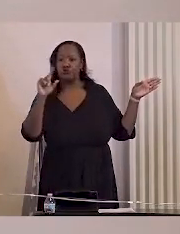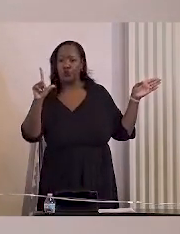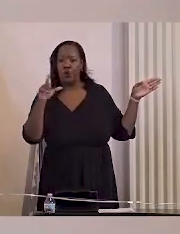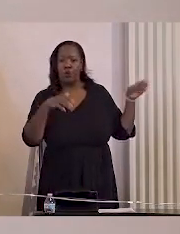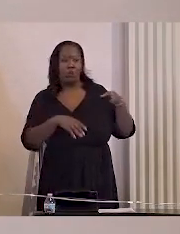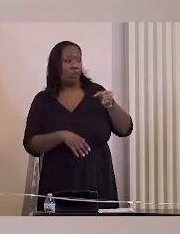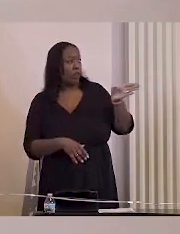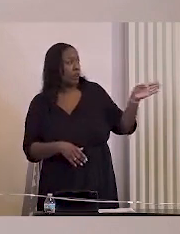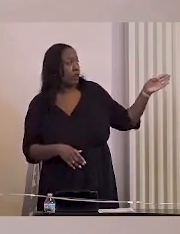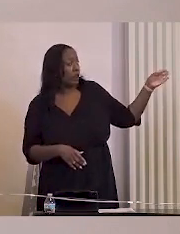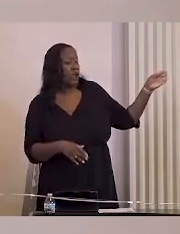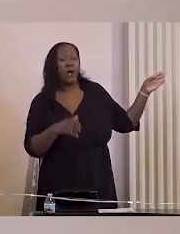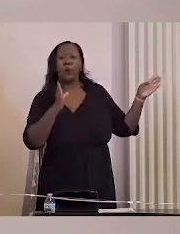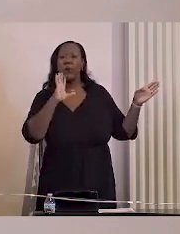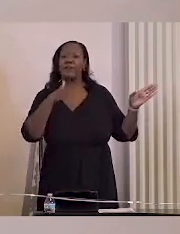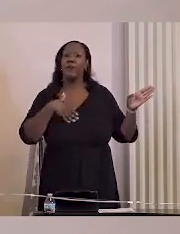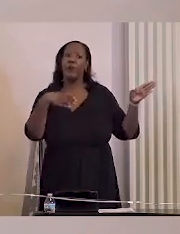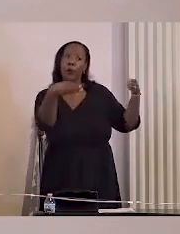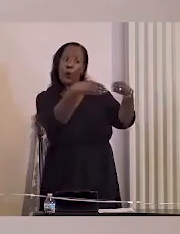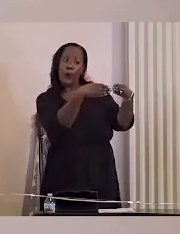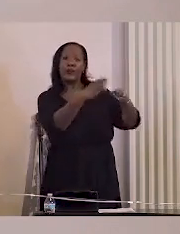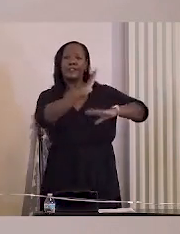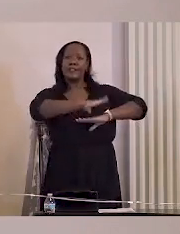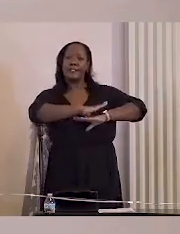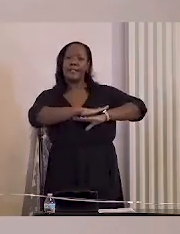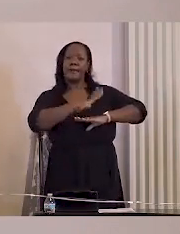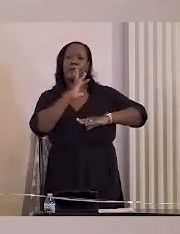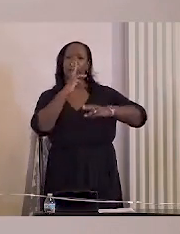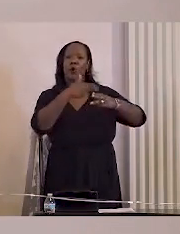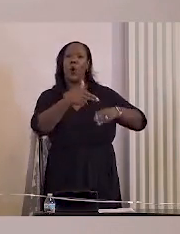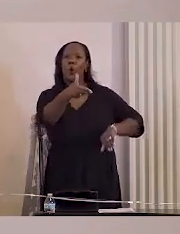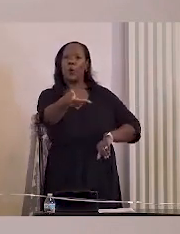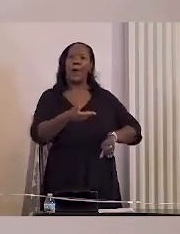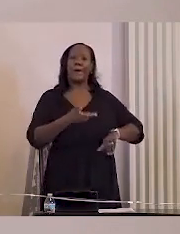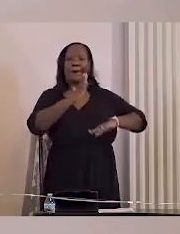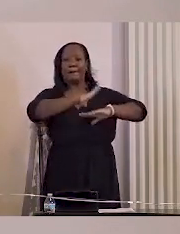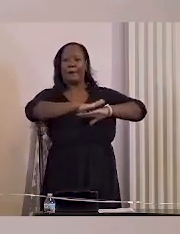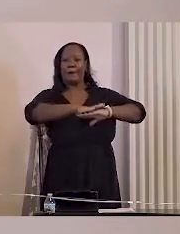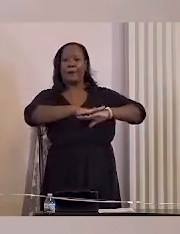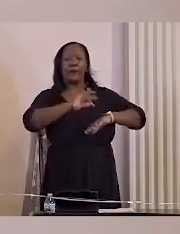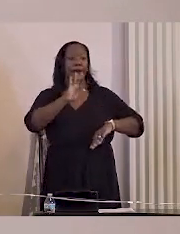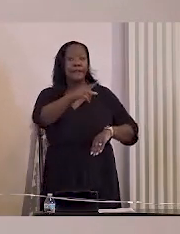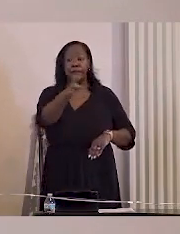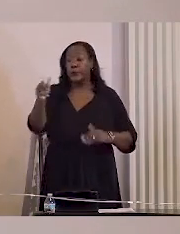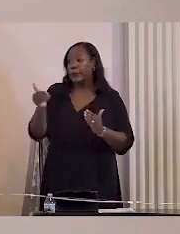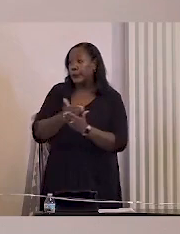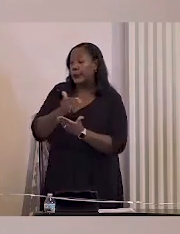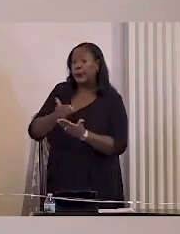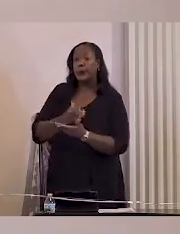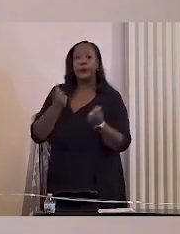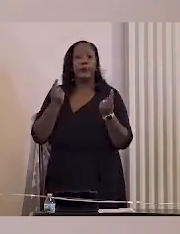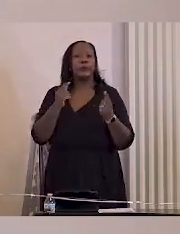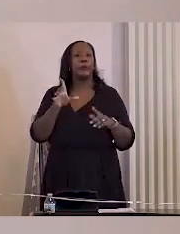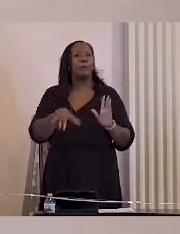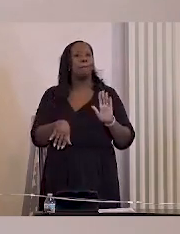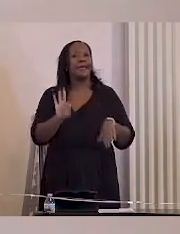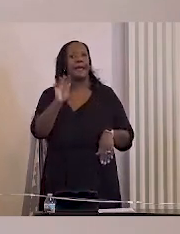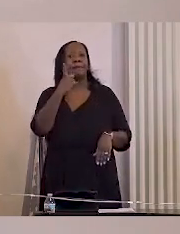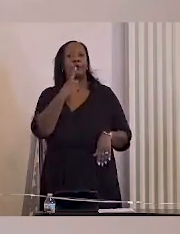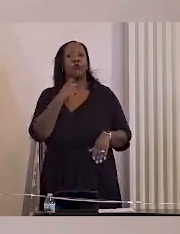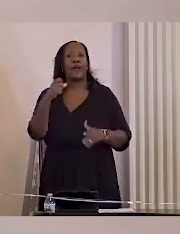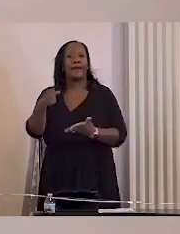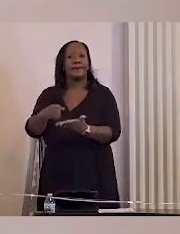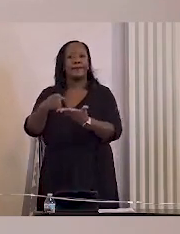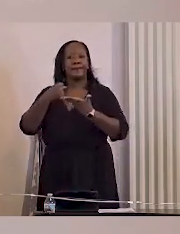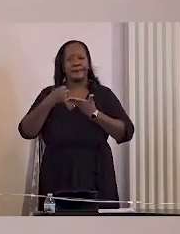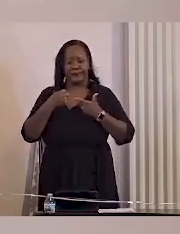right. There's a welcoming corner if you're newish in the house, and you can take a red mug as well to indicate that you're